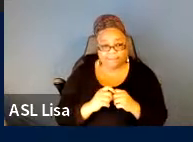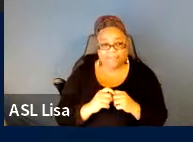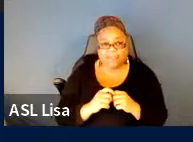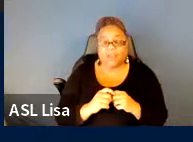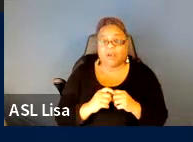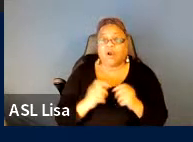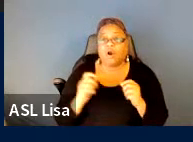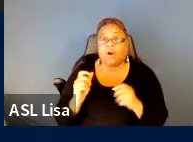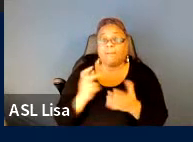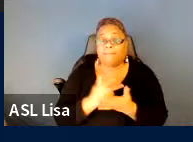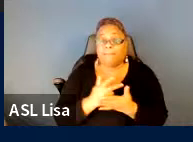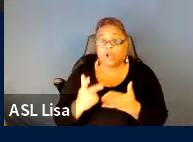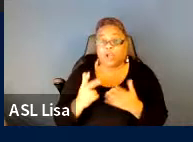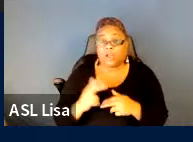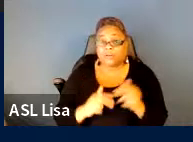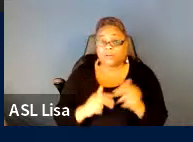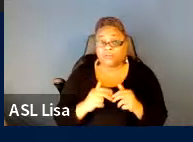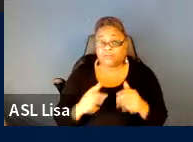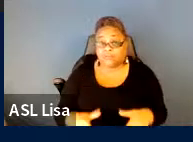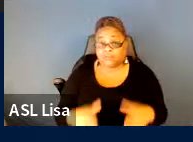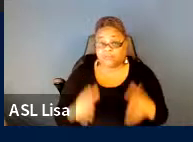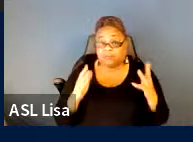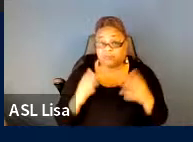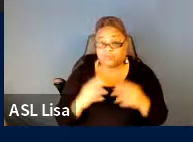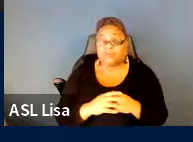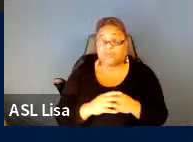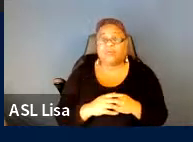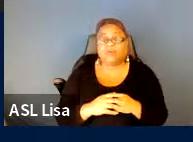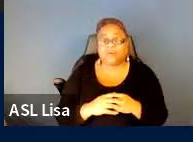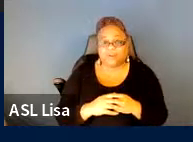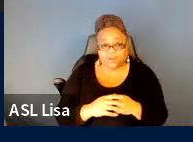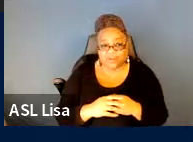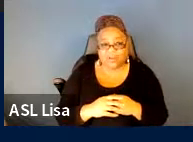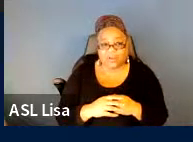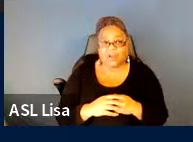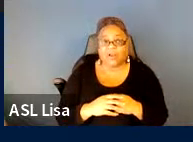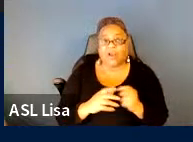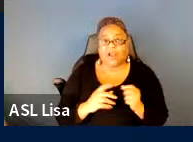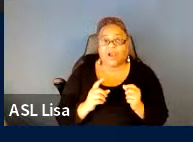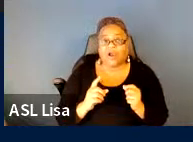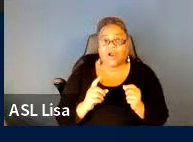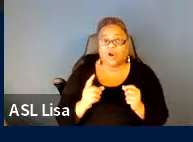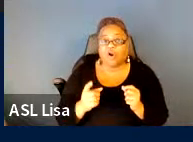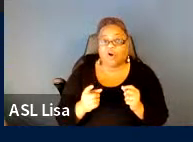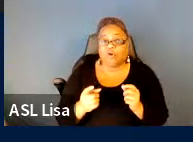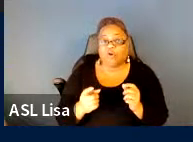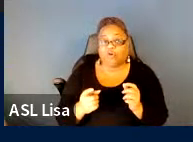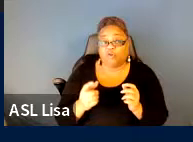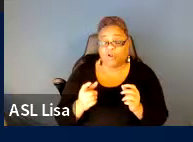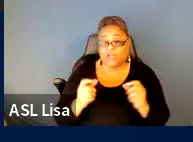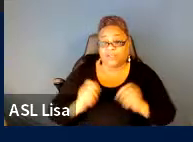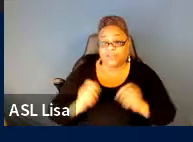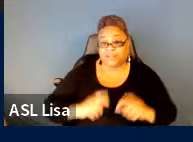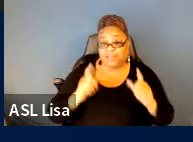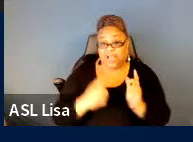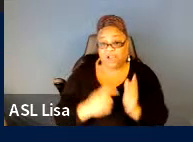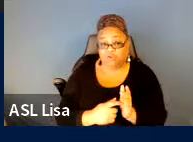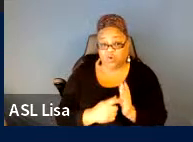only provisions for parking space signs and means of egress. No other sign requirements